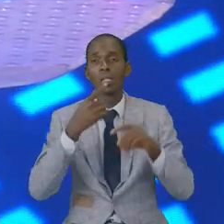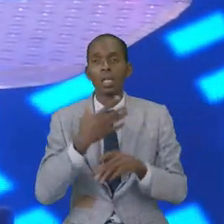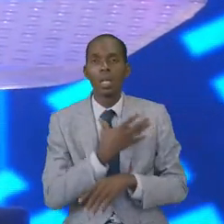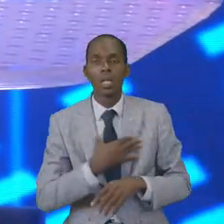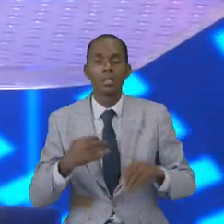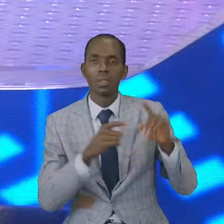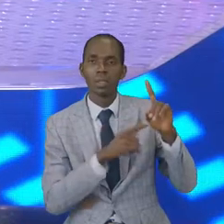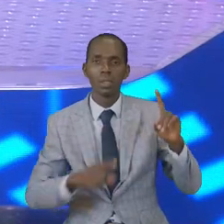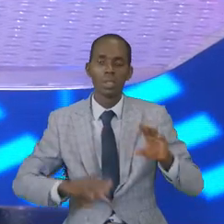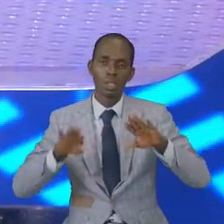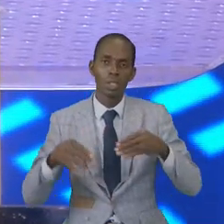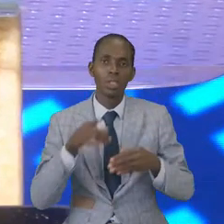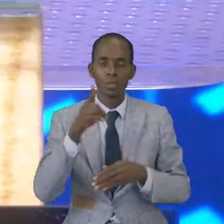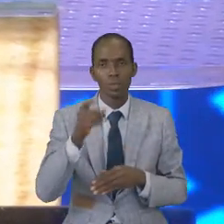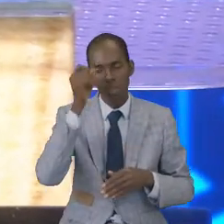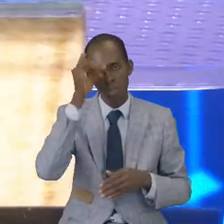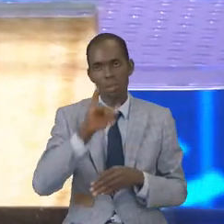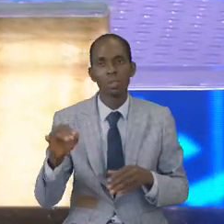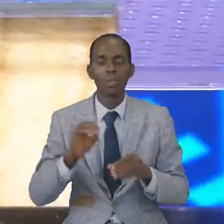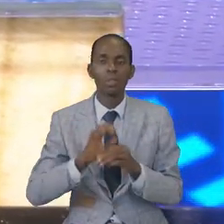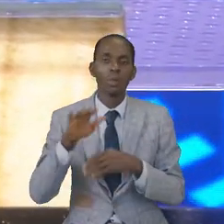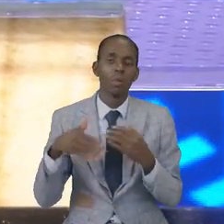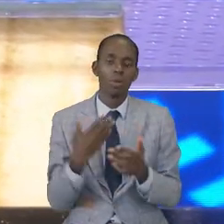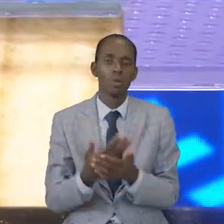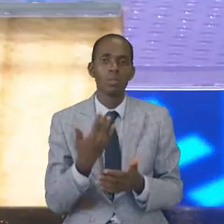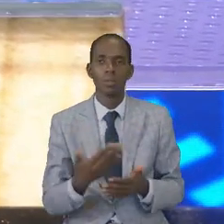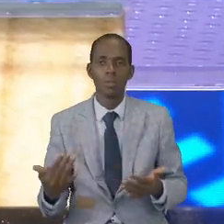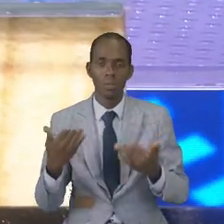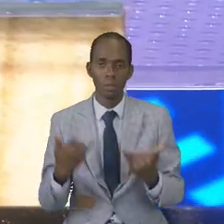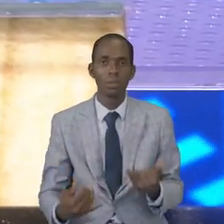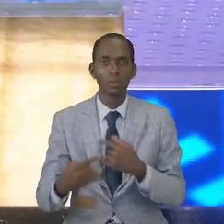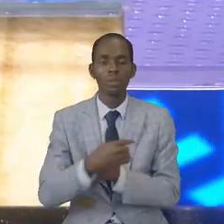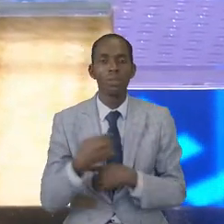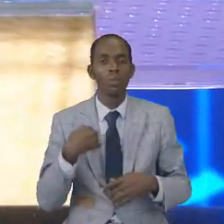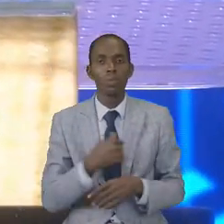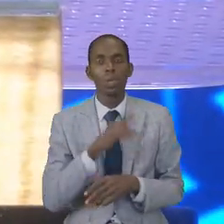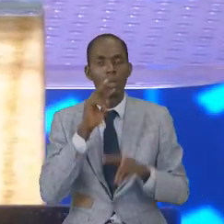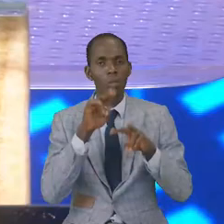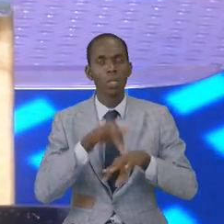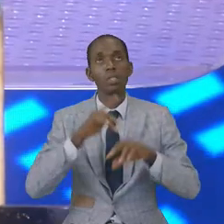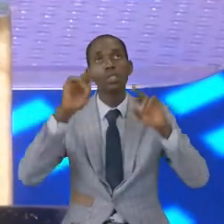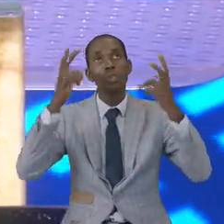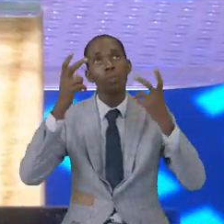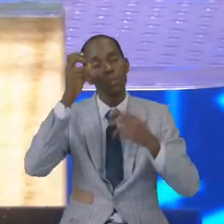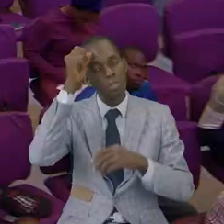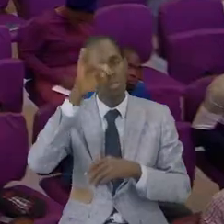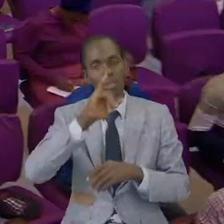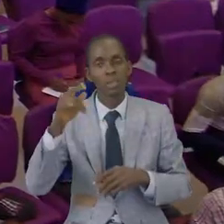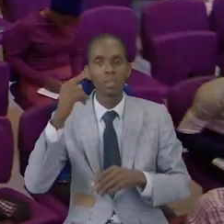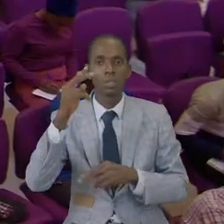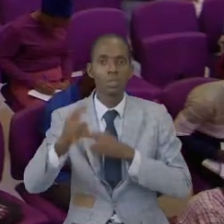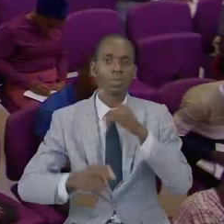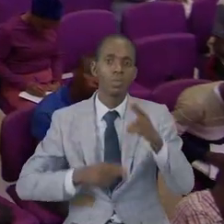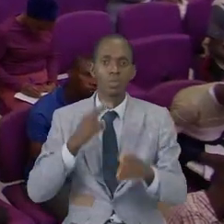Lord give thee understanding in all things. Today we're looking at understanding the